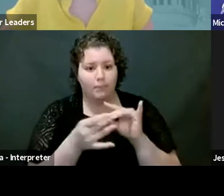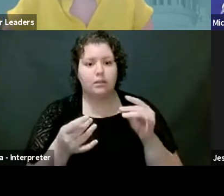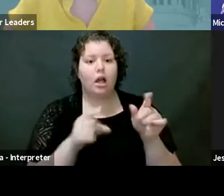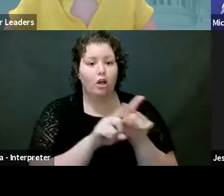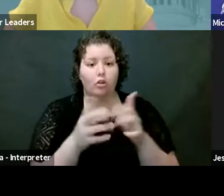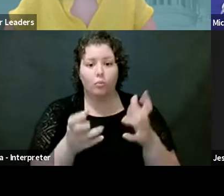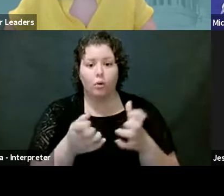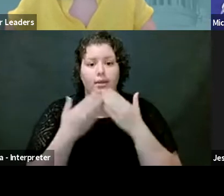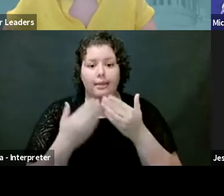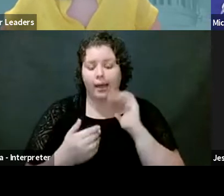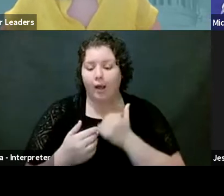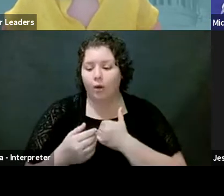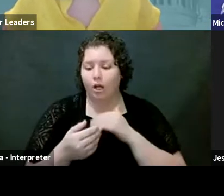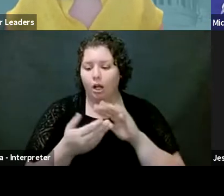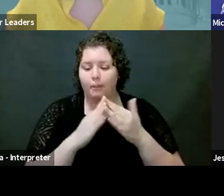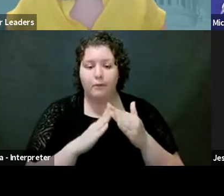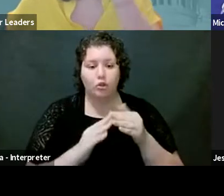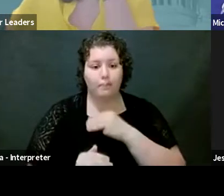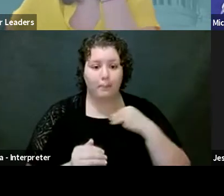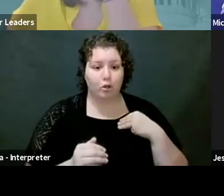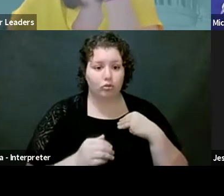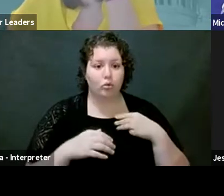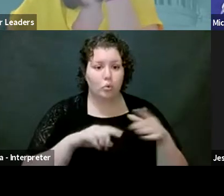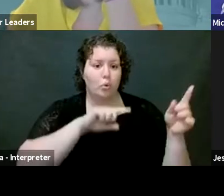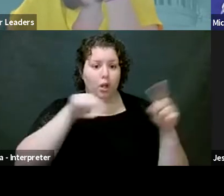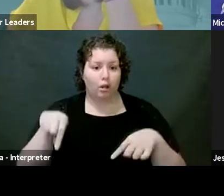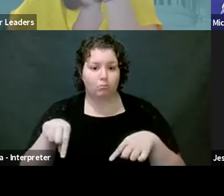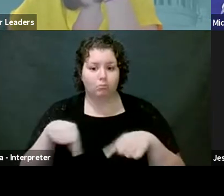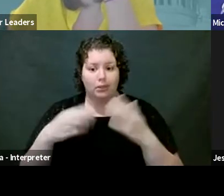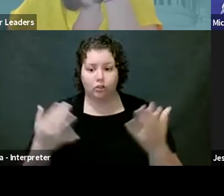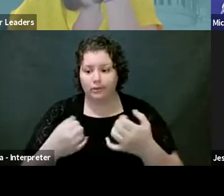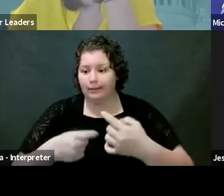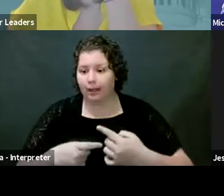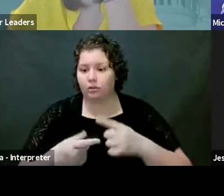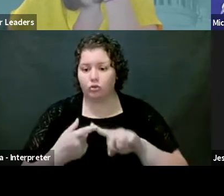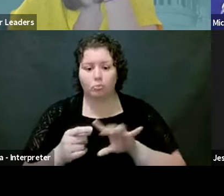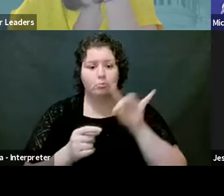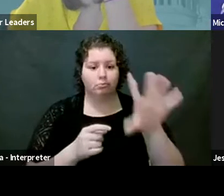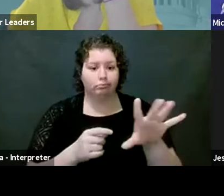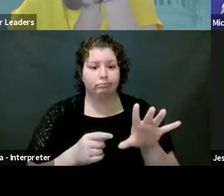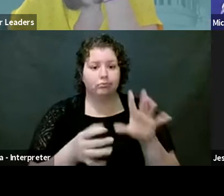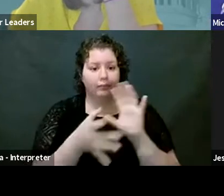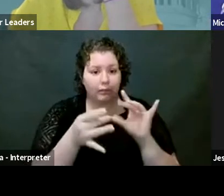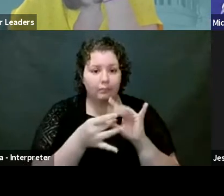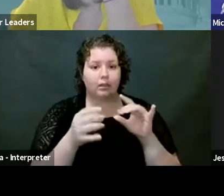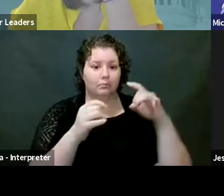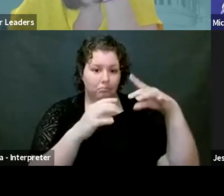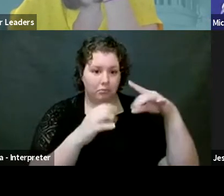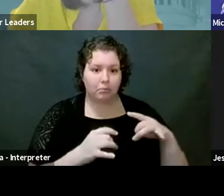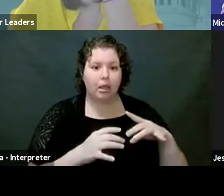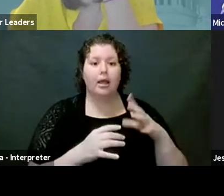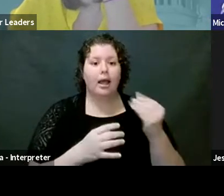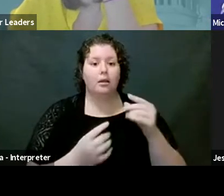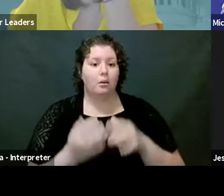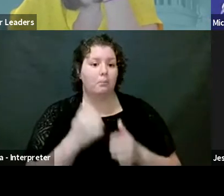our community members who took time out of their day to spend it with us and provide their feedback. So thank you so much. And most